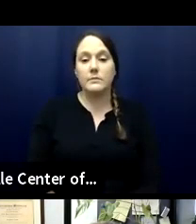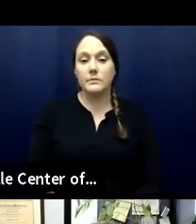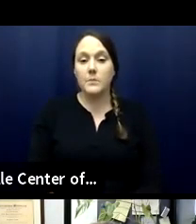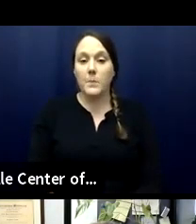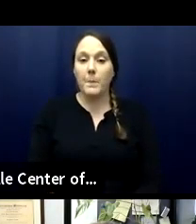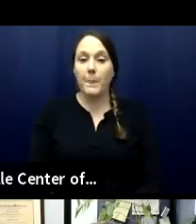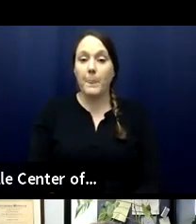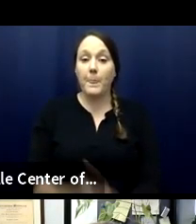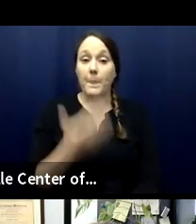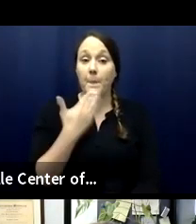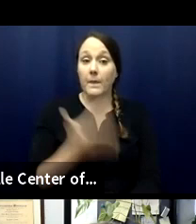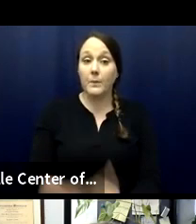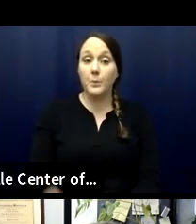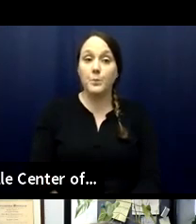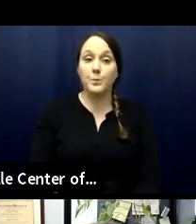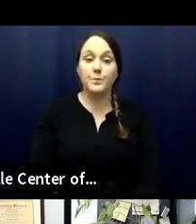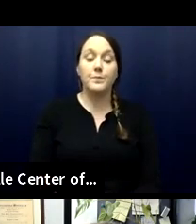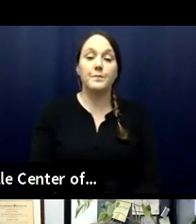Thank you.